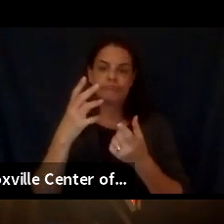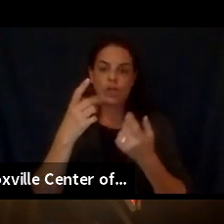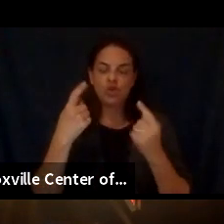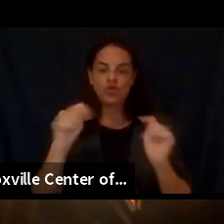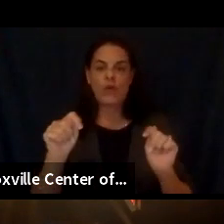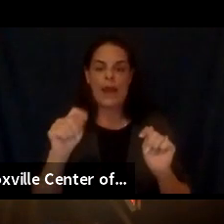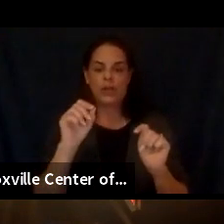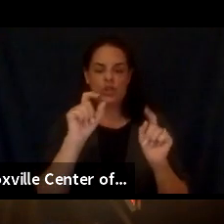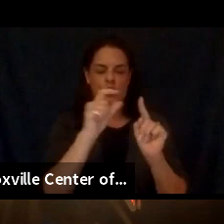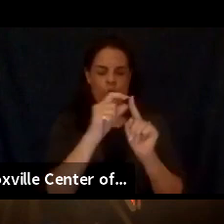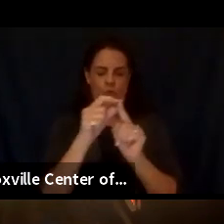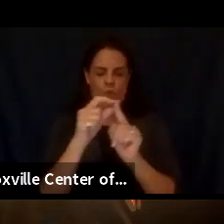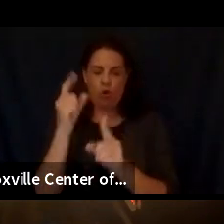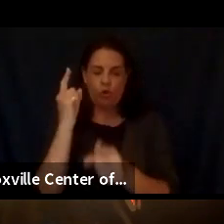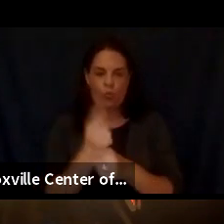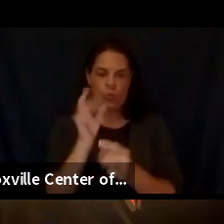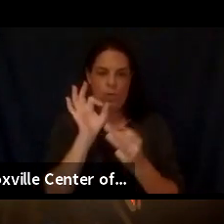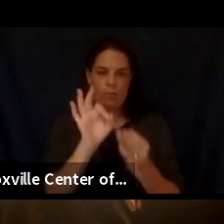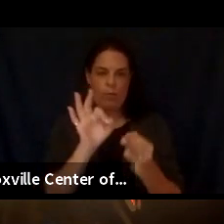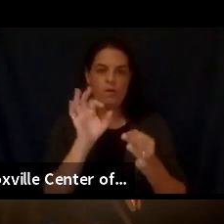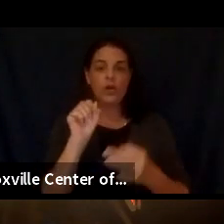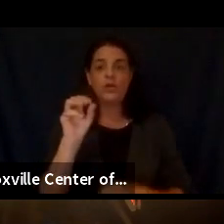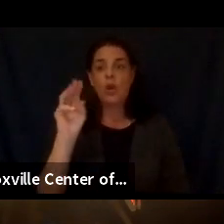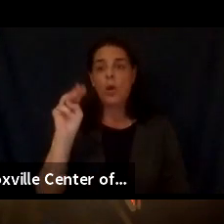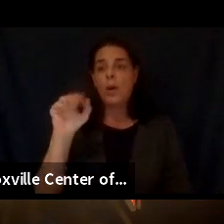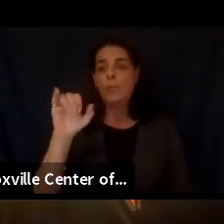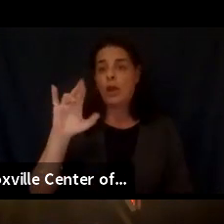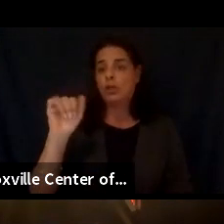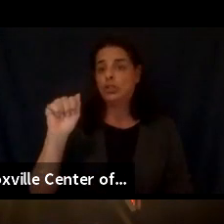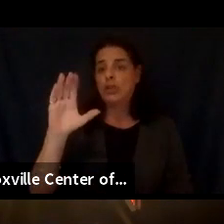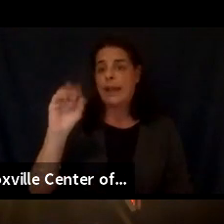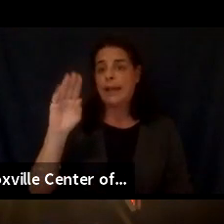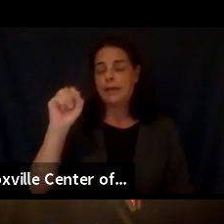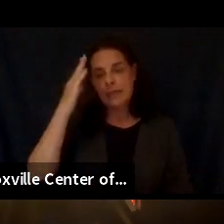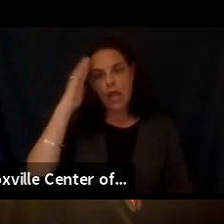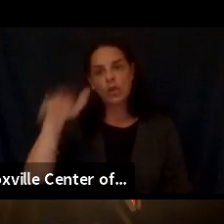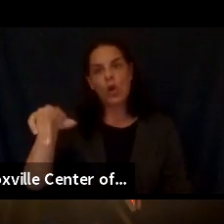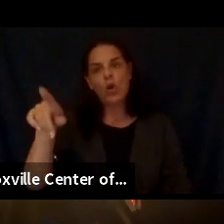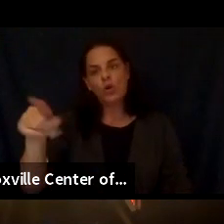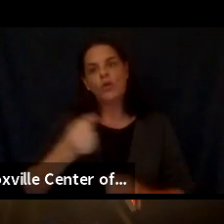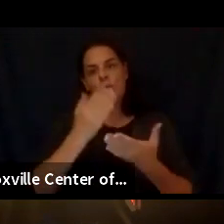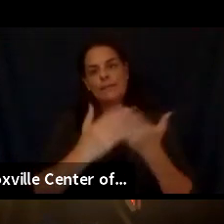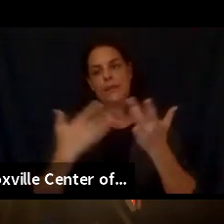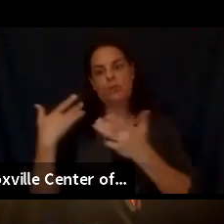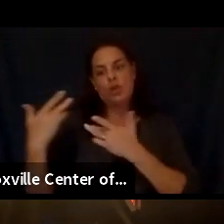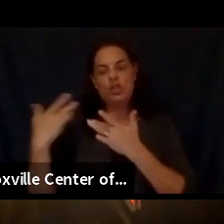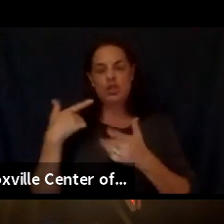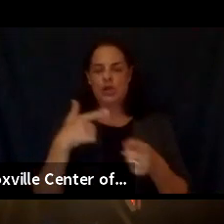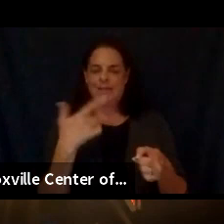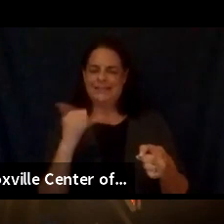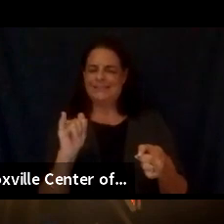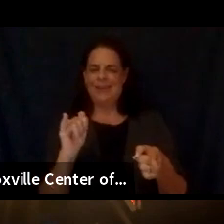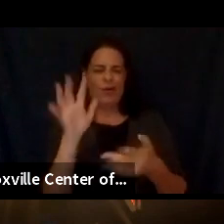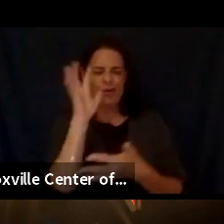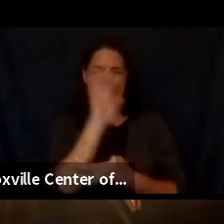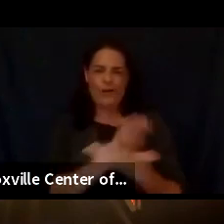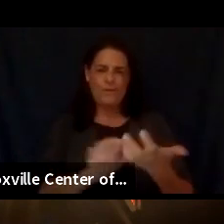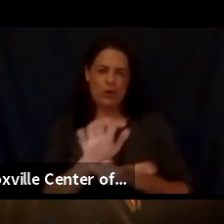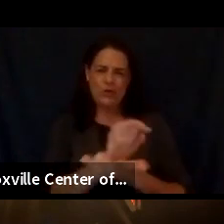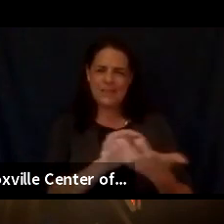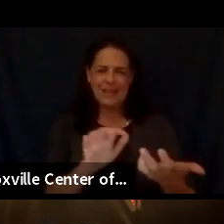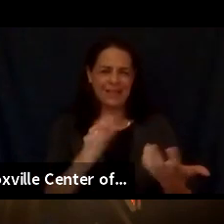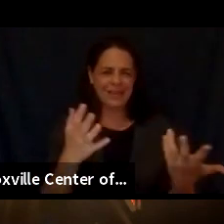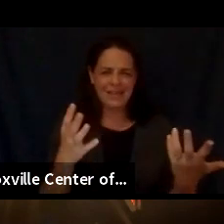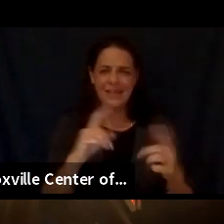the wording right. And so, Mayor Jacobs, I know you've expressed concern that it's still maybe somewhat inherently confusing,